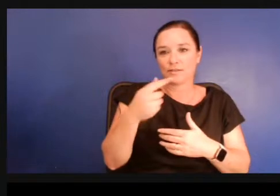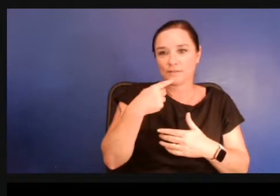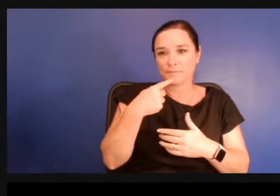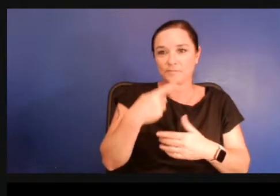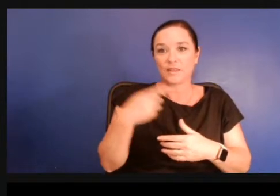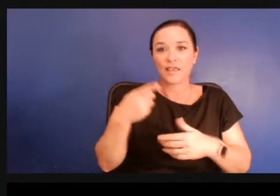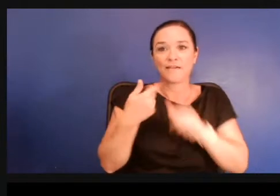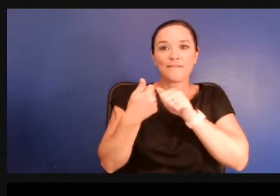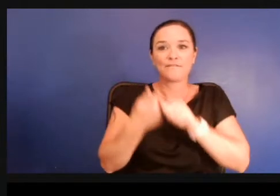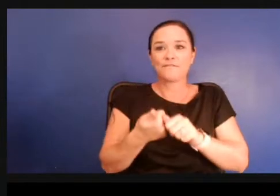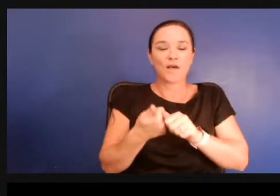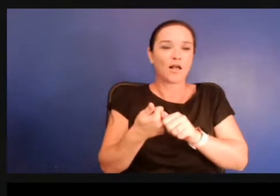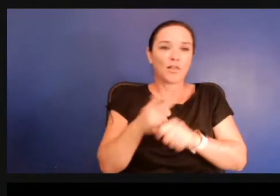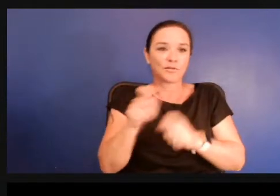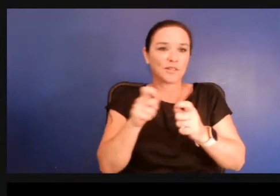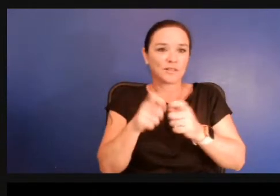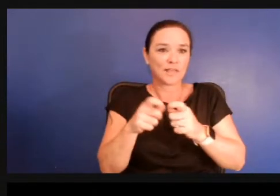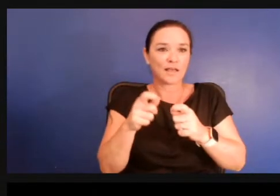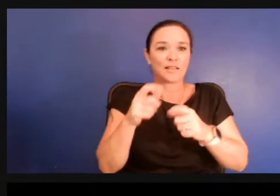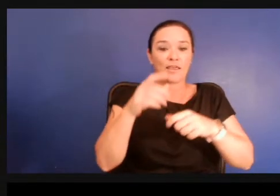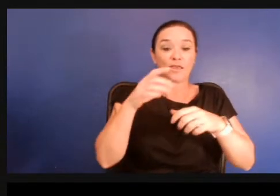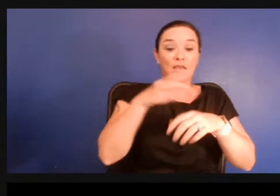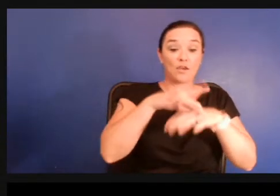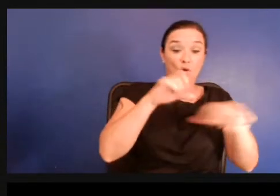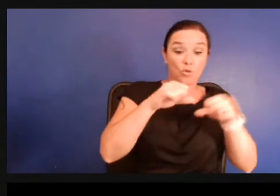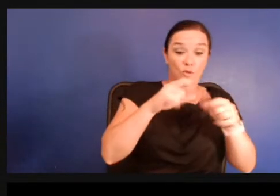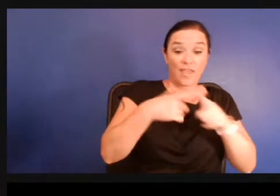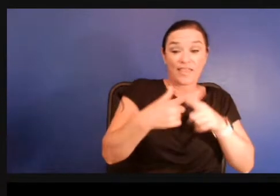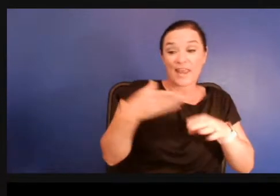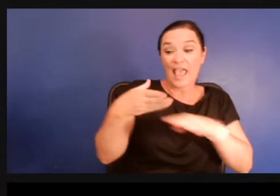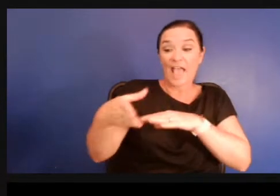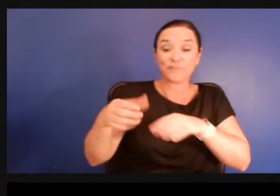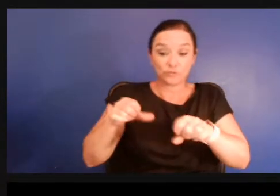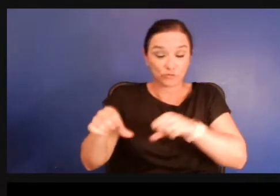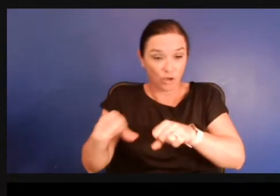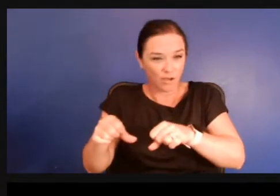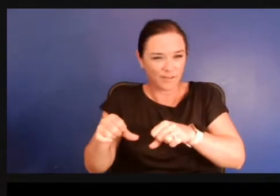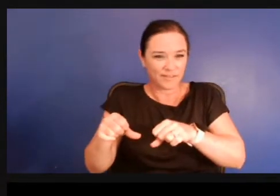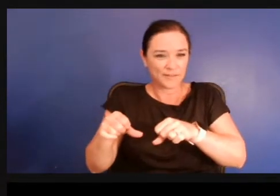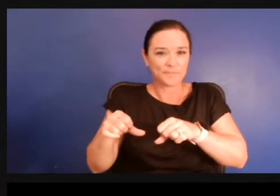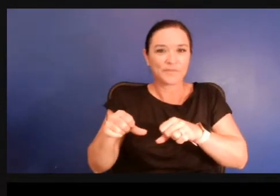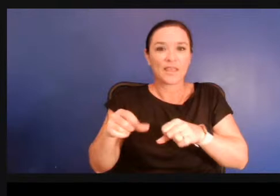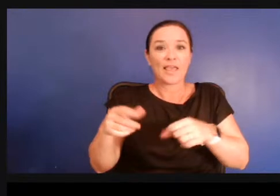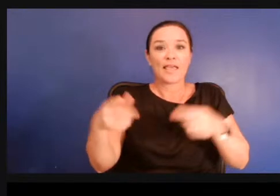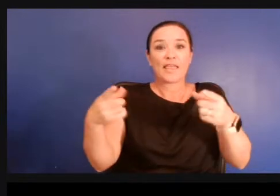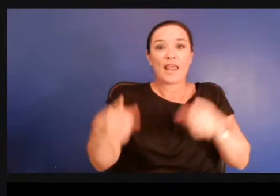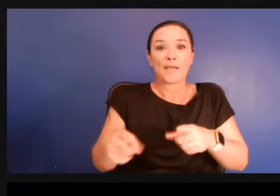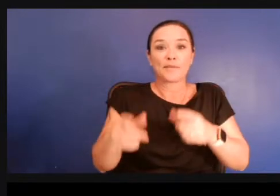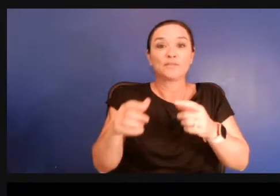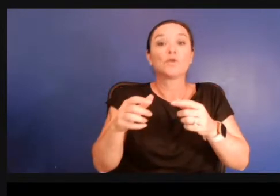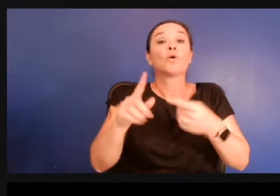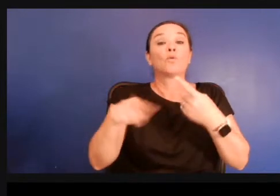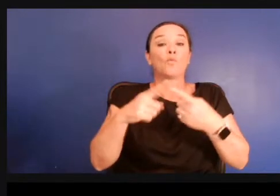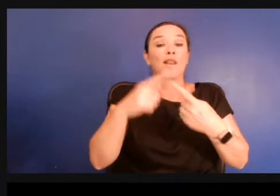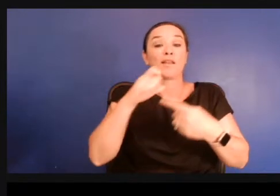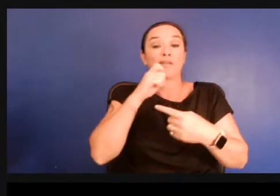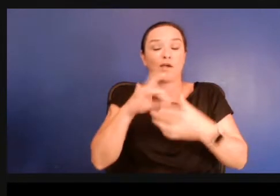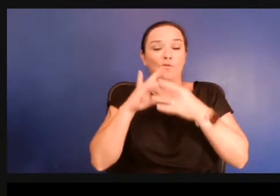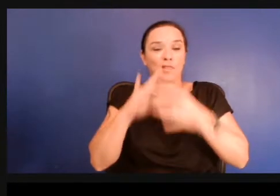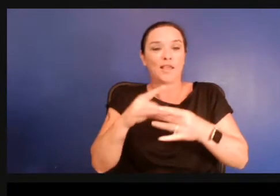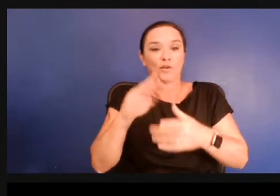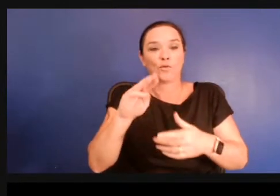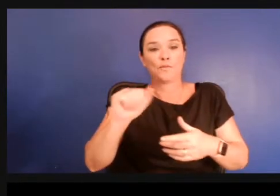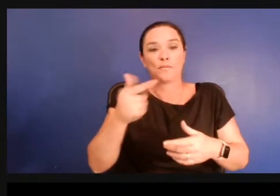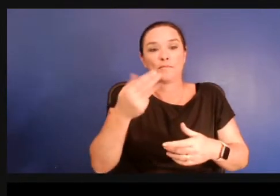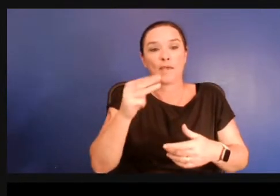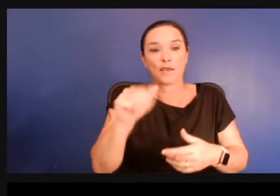classic main shock aftershock sequence that's typical of non-magmatically induced earthquakes, right? So that's